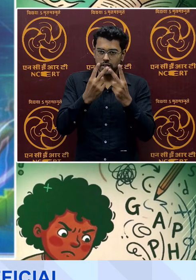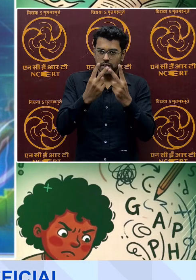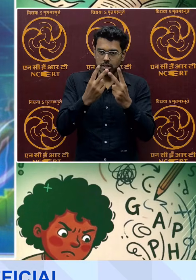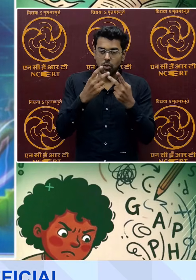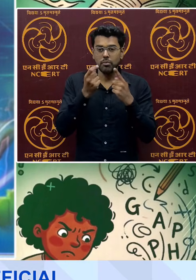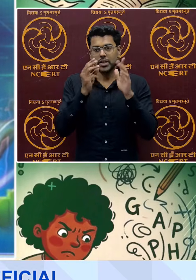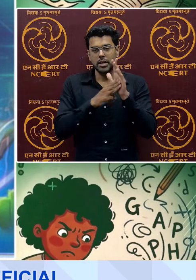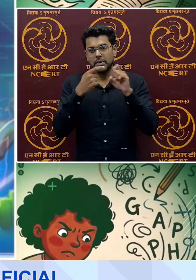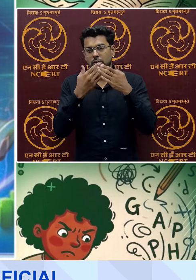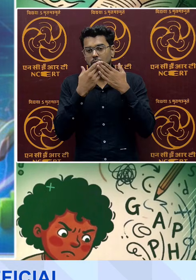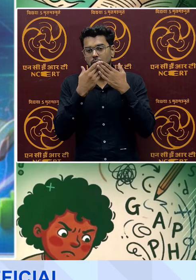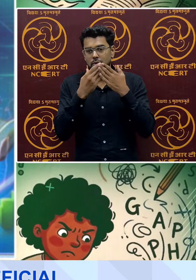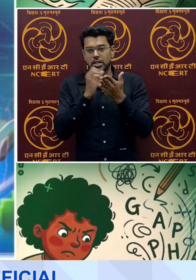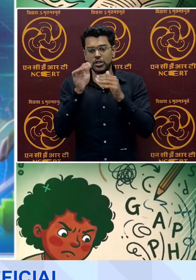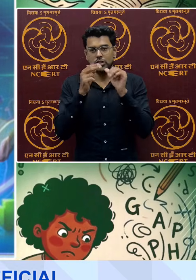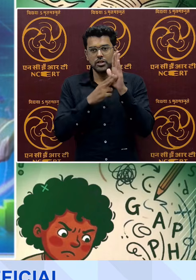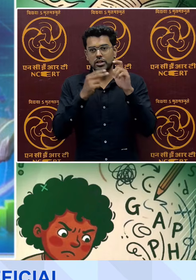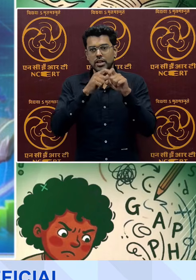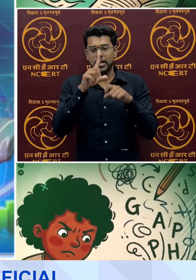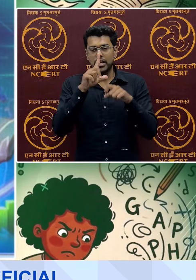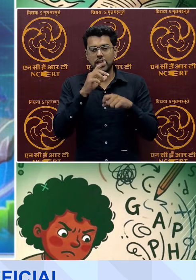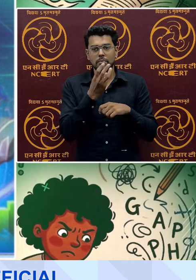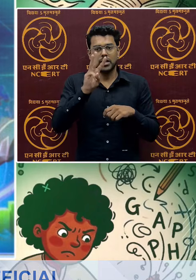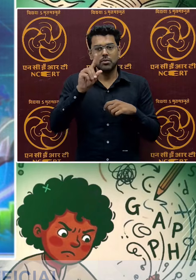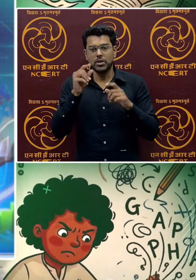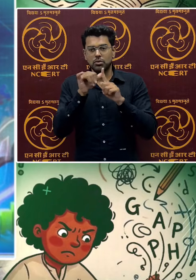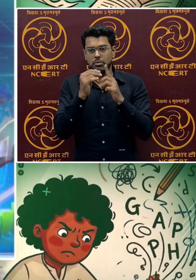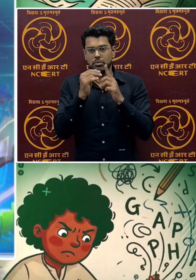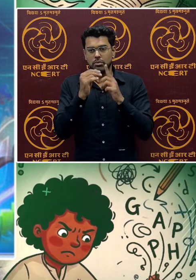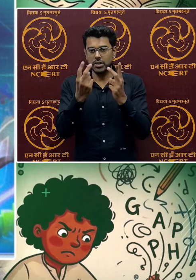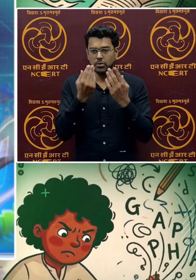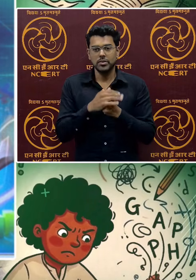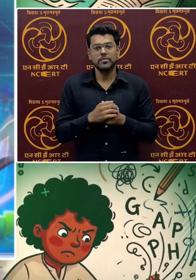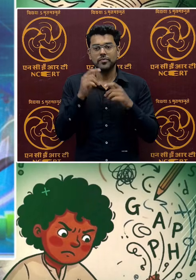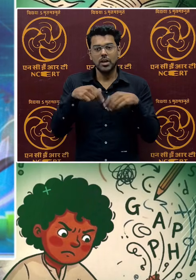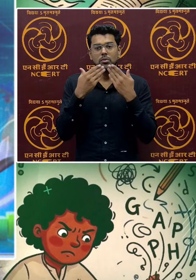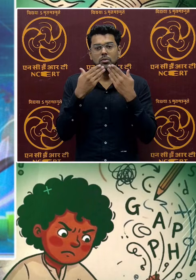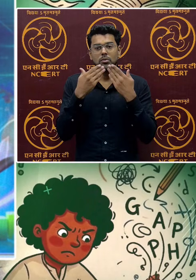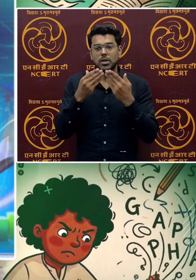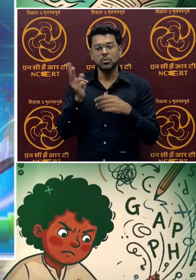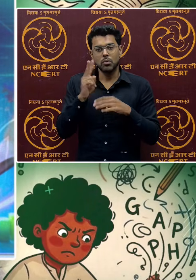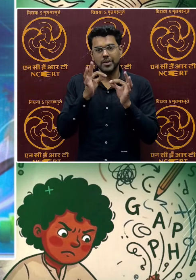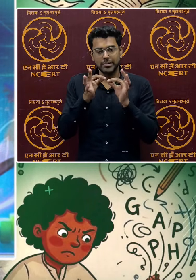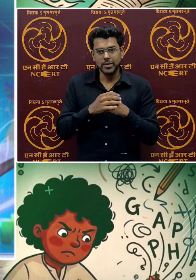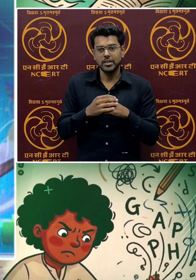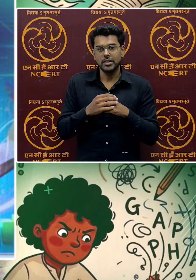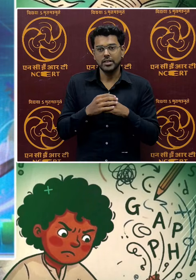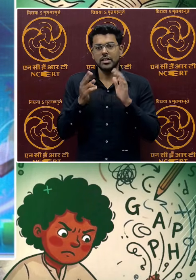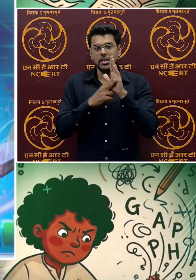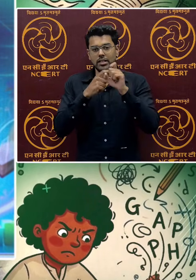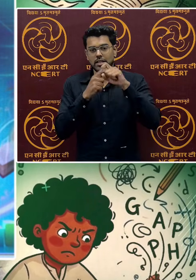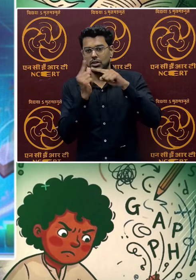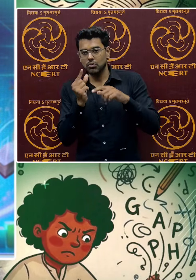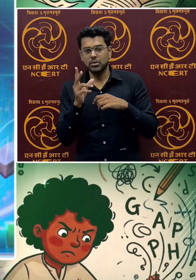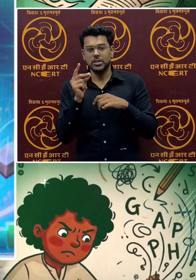Vidya DTH ISL channel number 31 YouTube handle. And now let me thank both our ISL interpreters, Ms. Neetu and